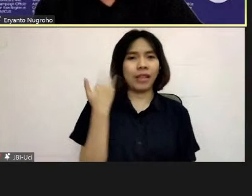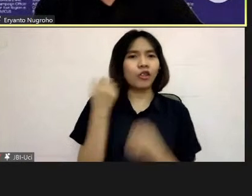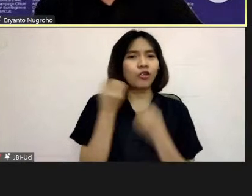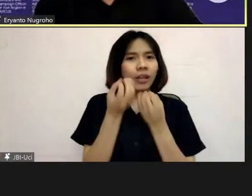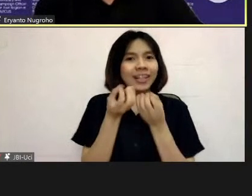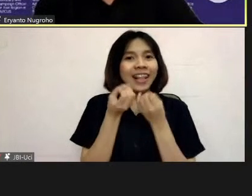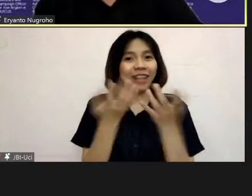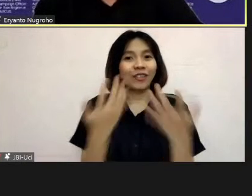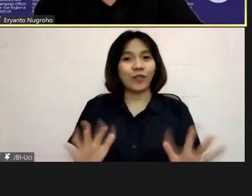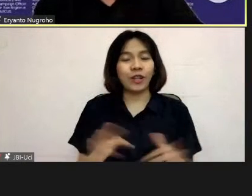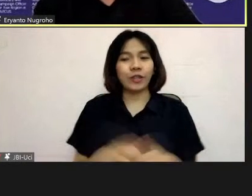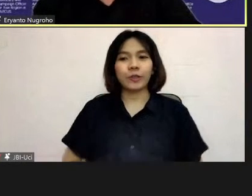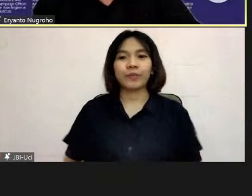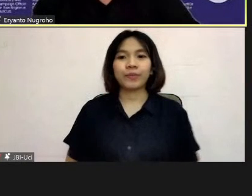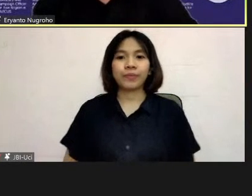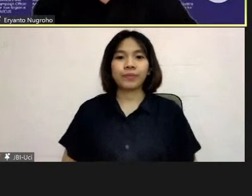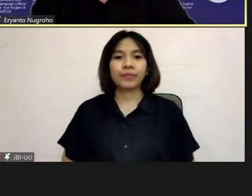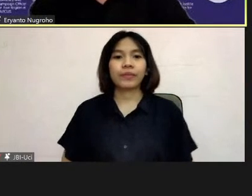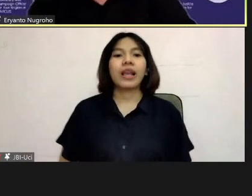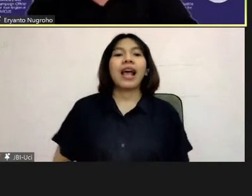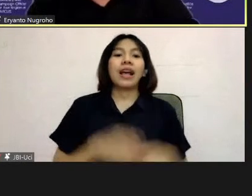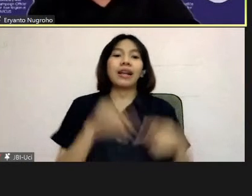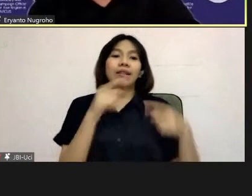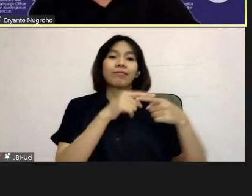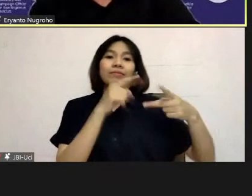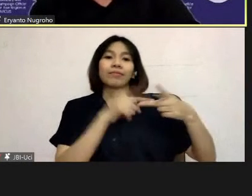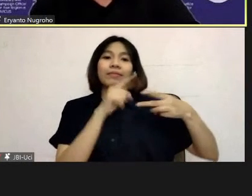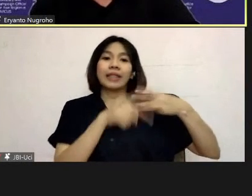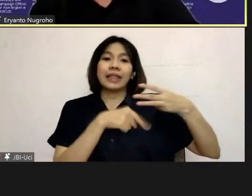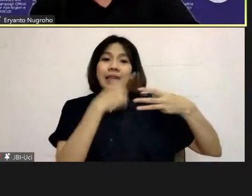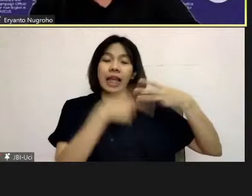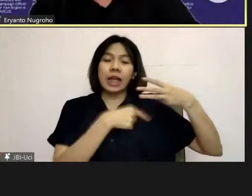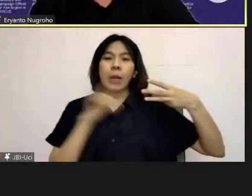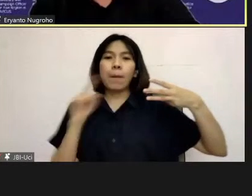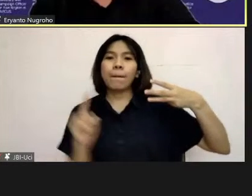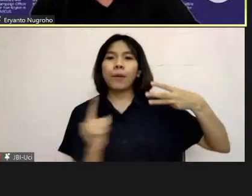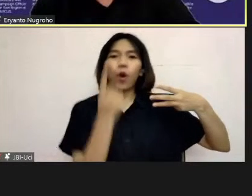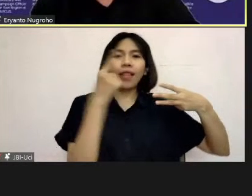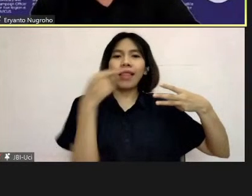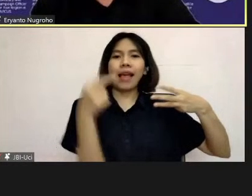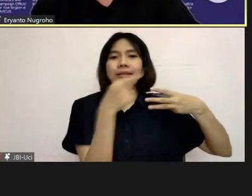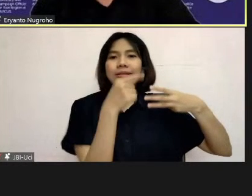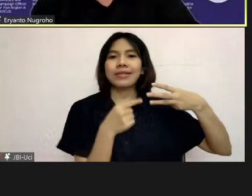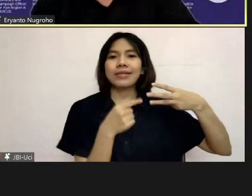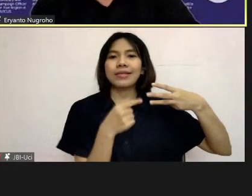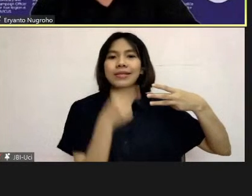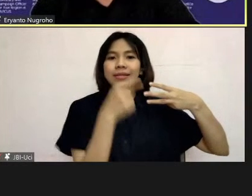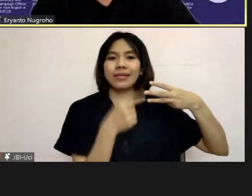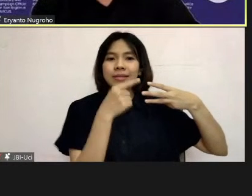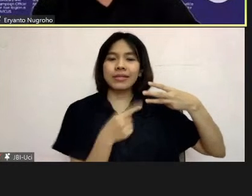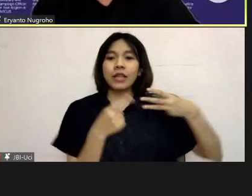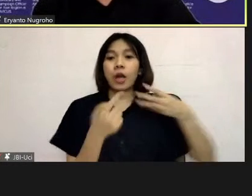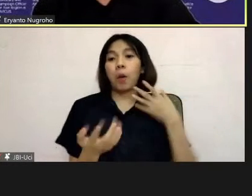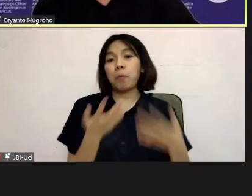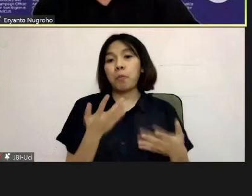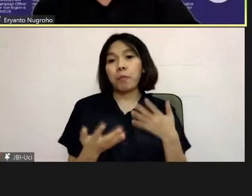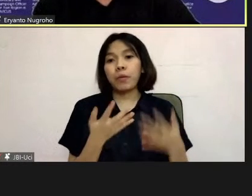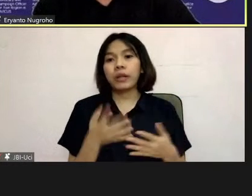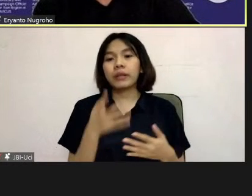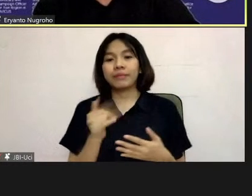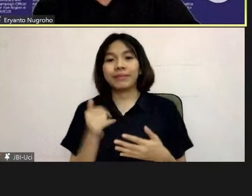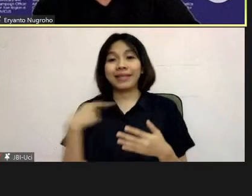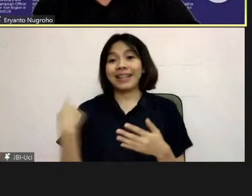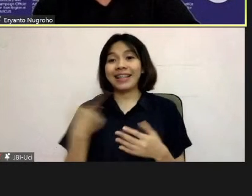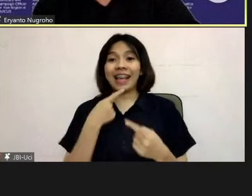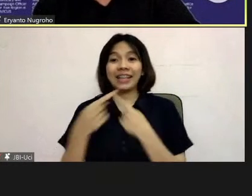are 3 priority issues that will be discussed in the